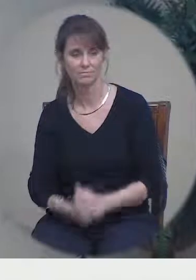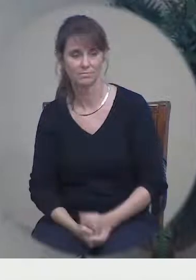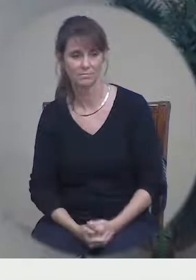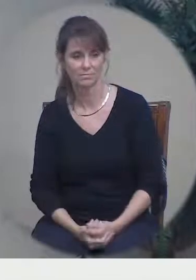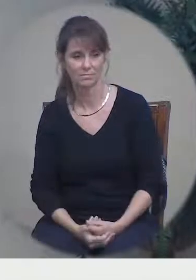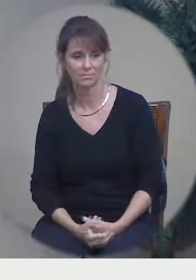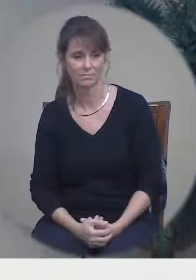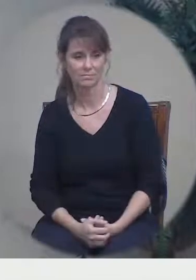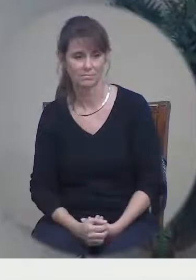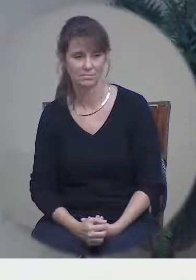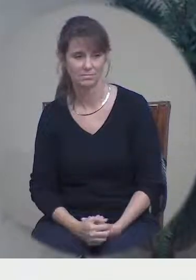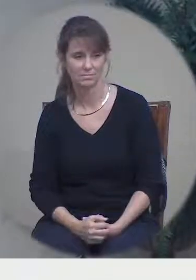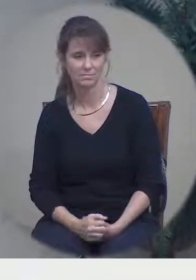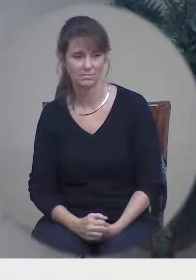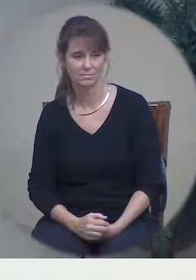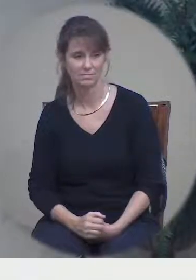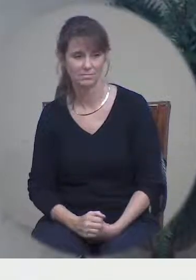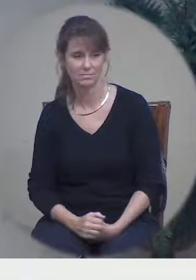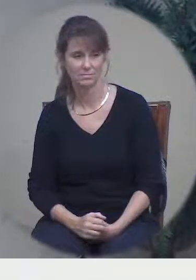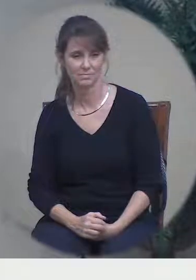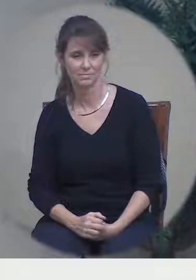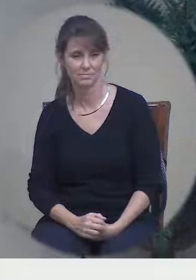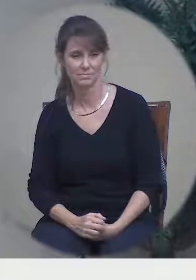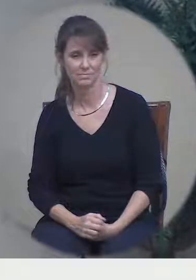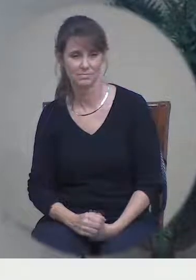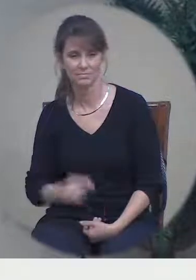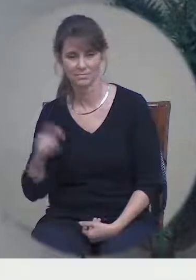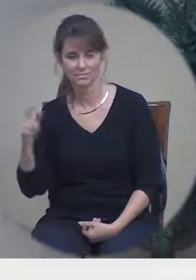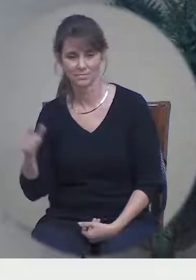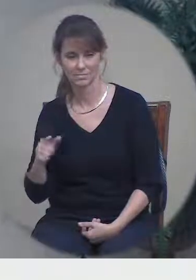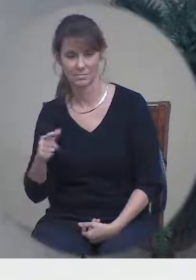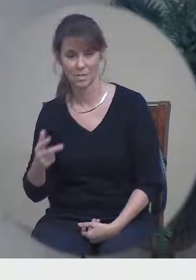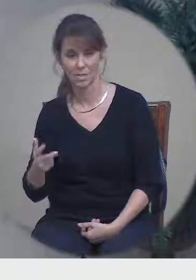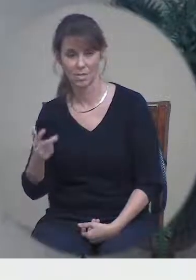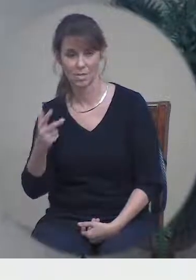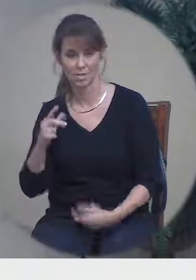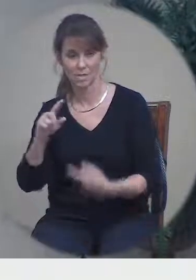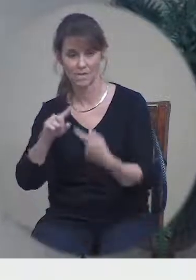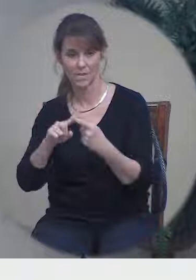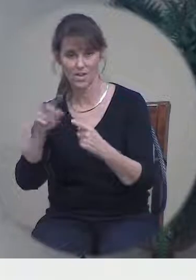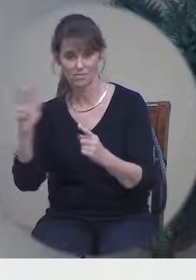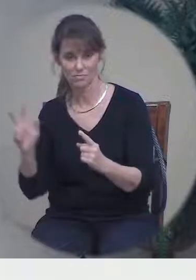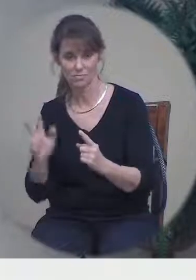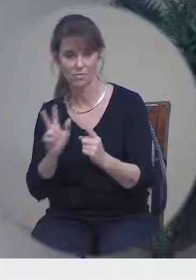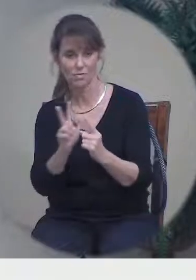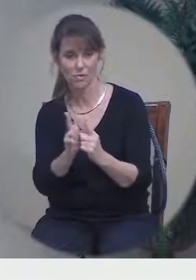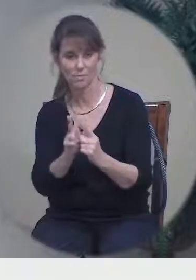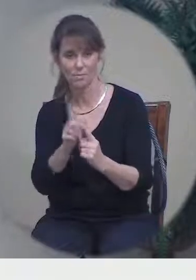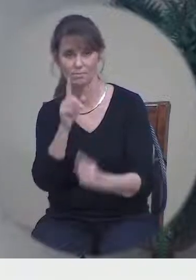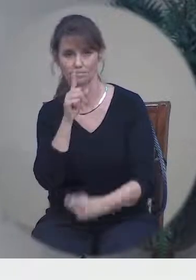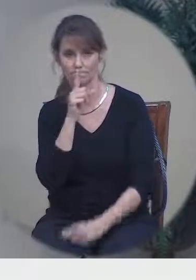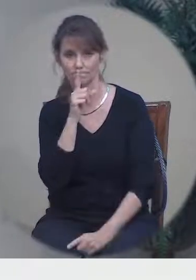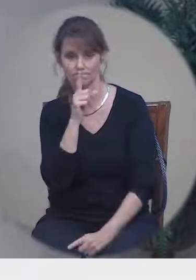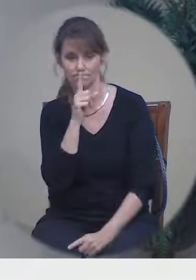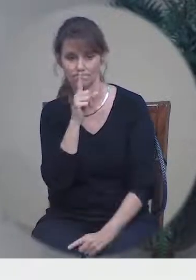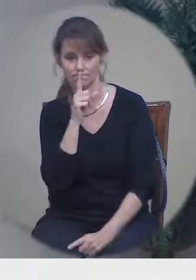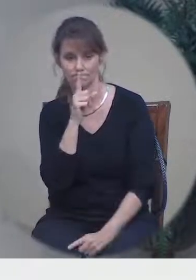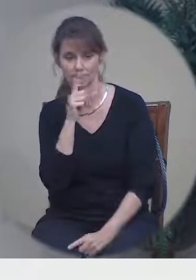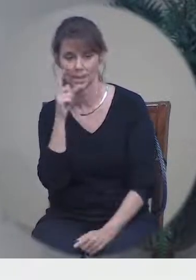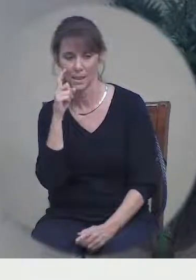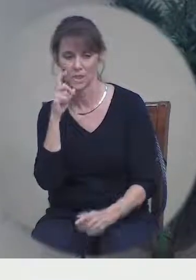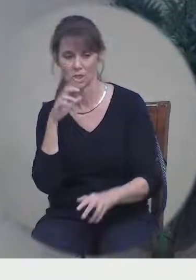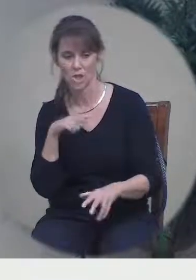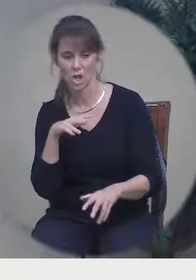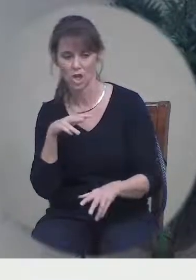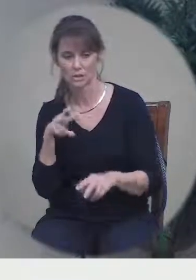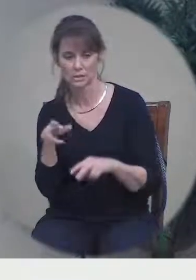book. Okay, when they came and they kept their mouth shut, that was their highlight. After they opened their mouth, their troubles